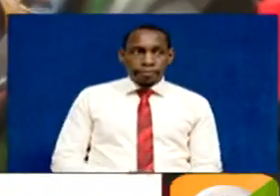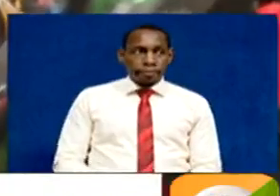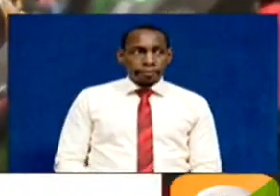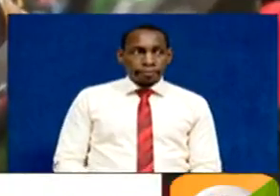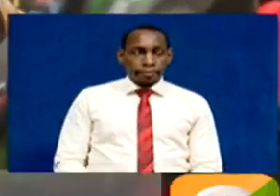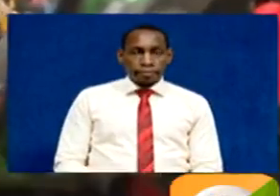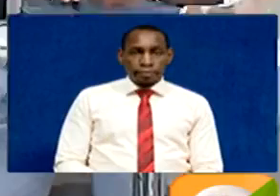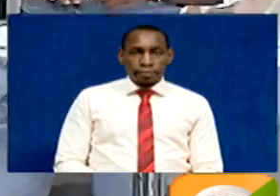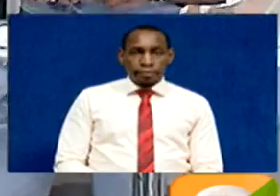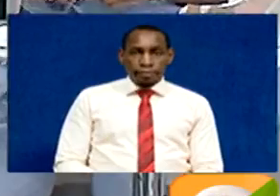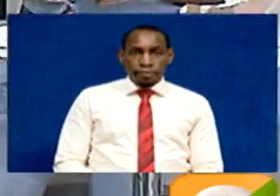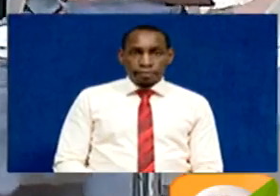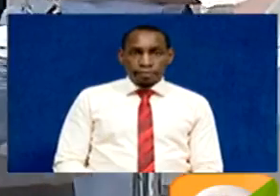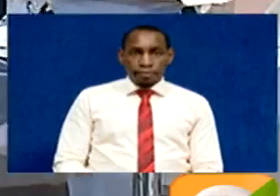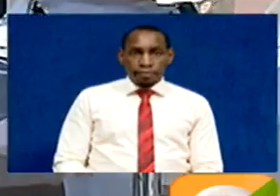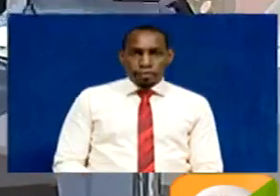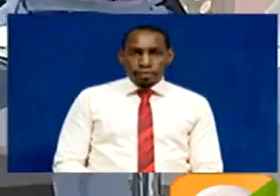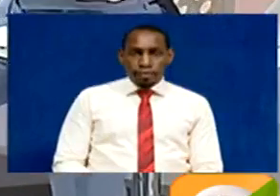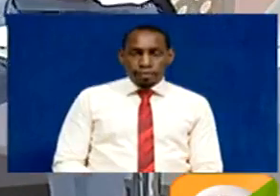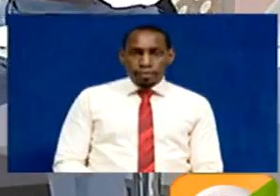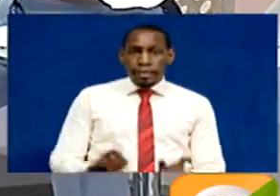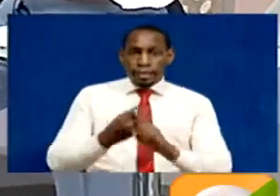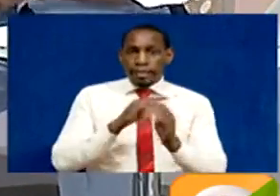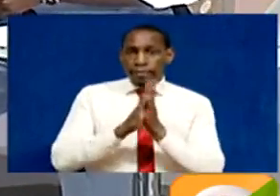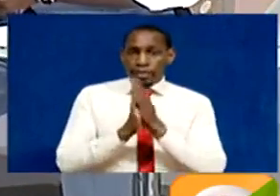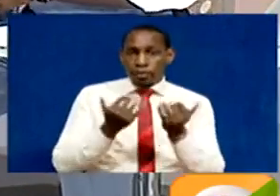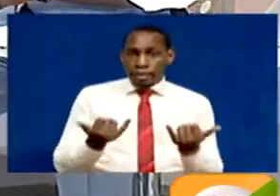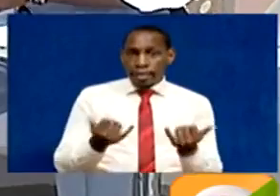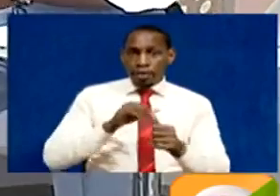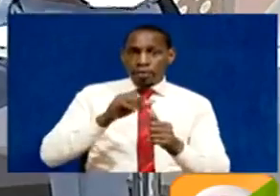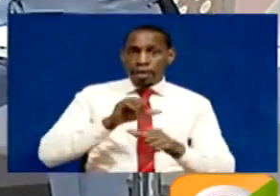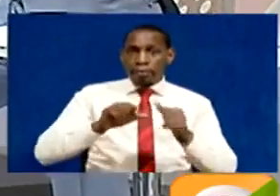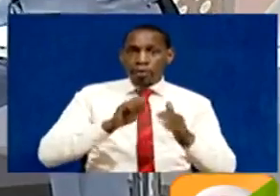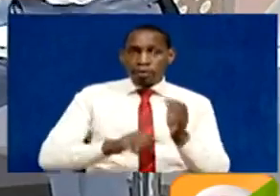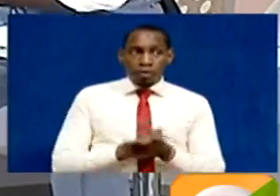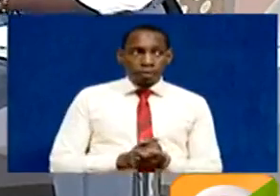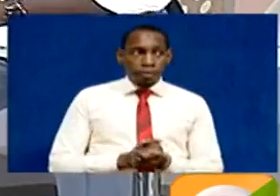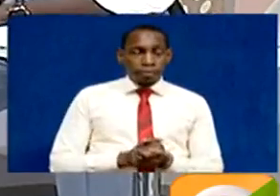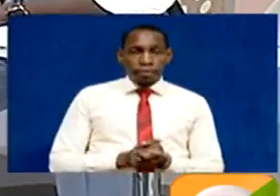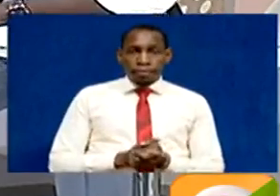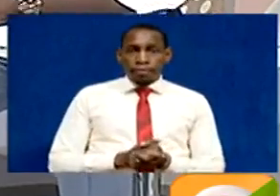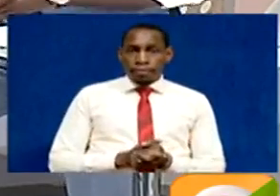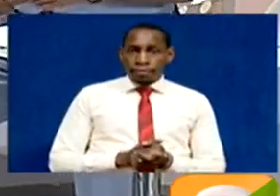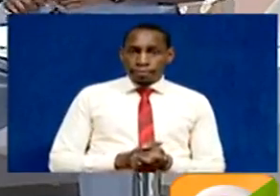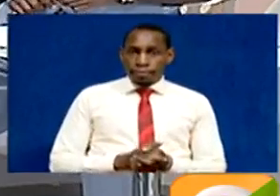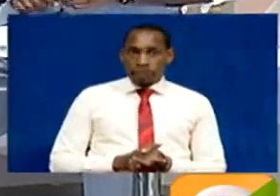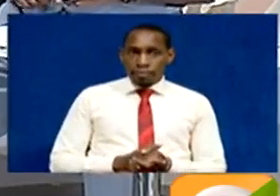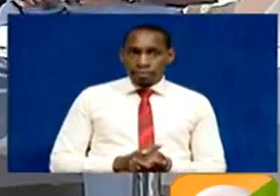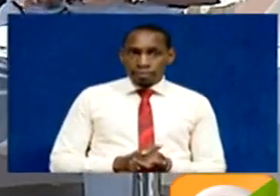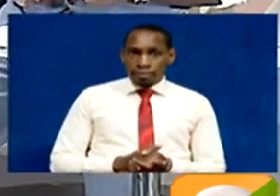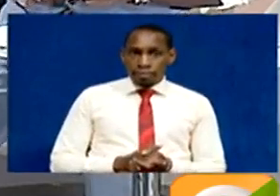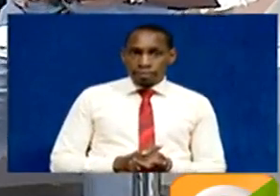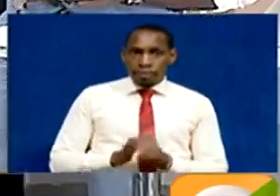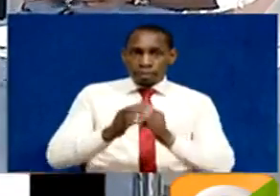Na mamu, Citizen TV. All right, let's talk about something else here. Apart from that, and it's about masks, really. We come to the KCC exams shortly. But for